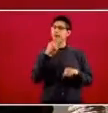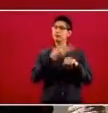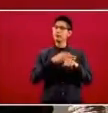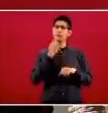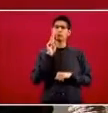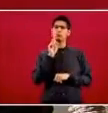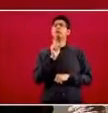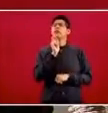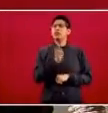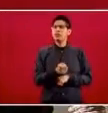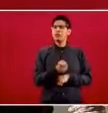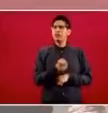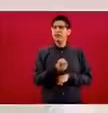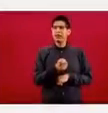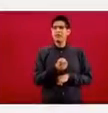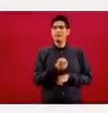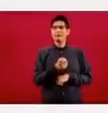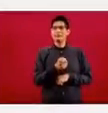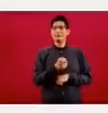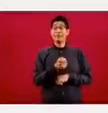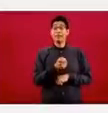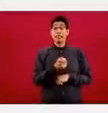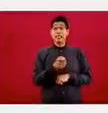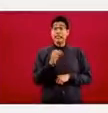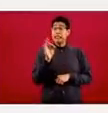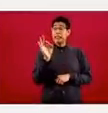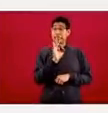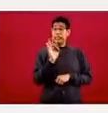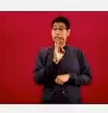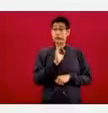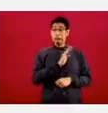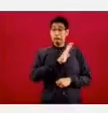And here we can take a look at the